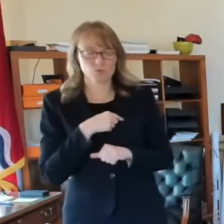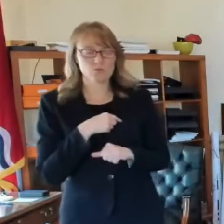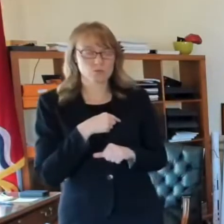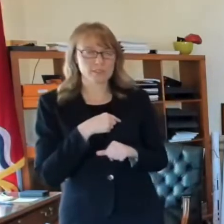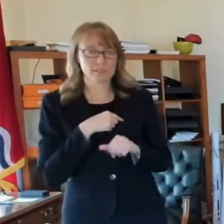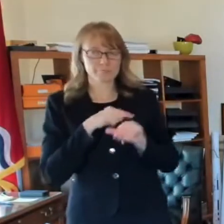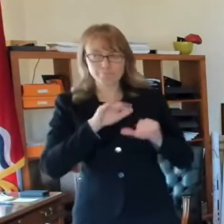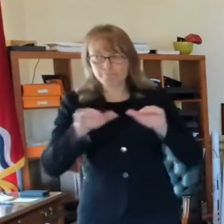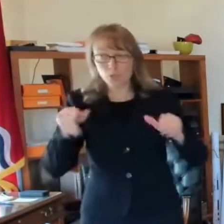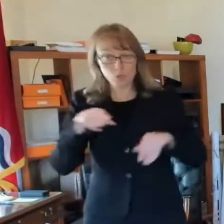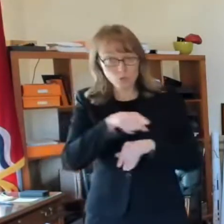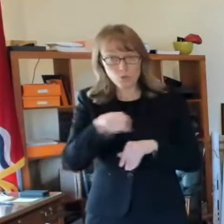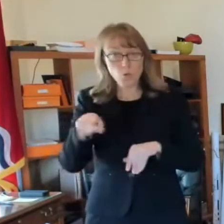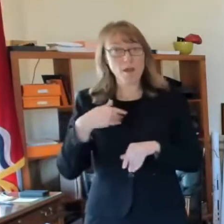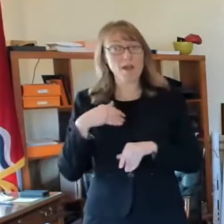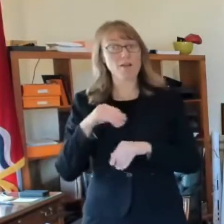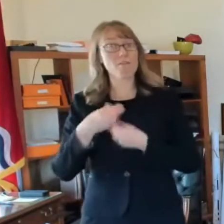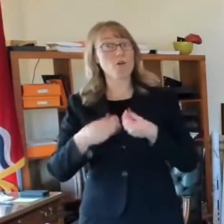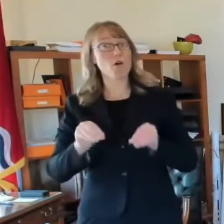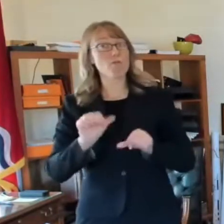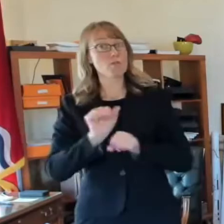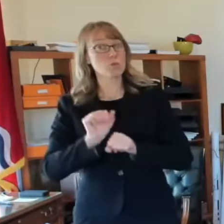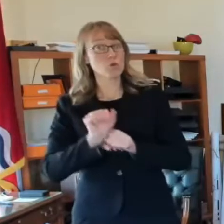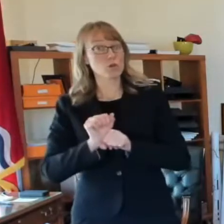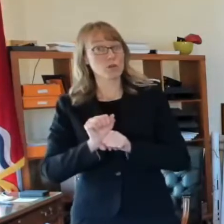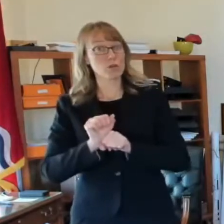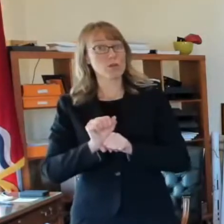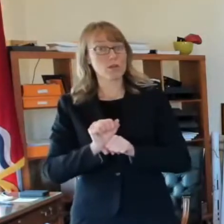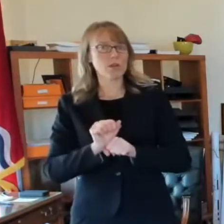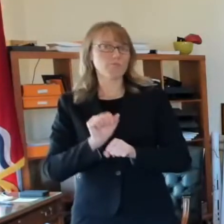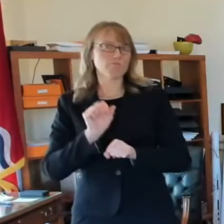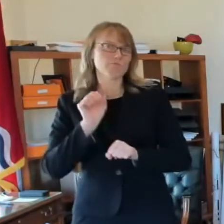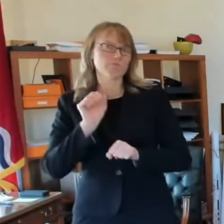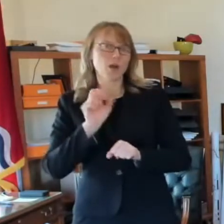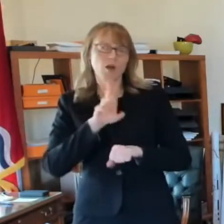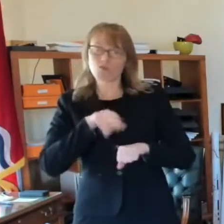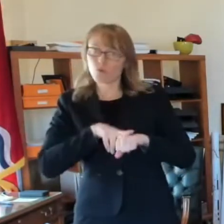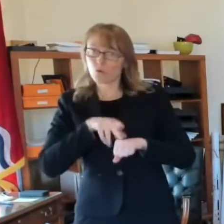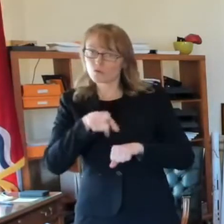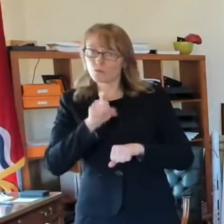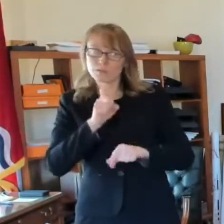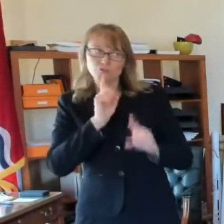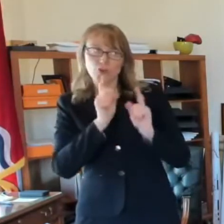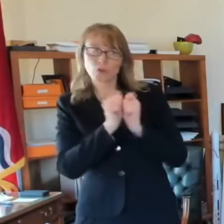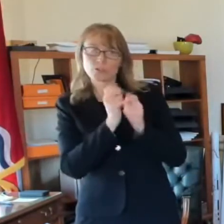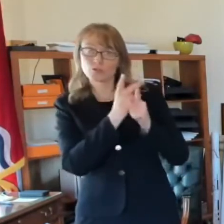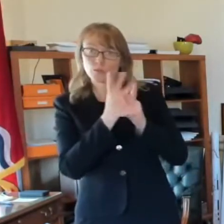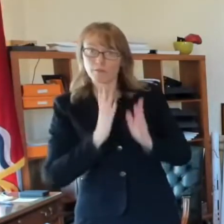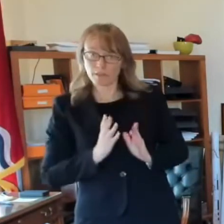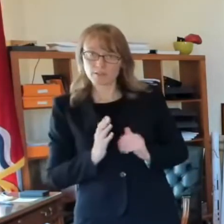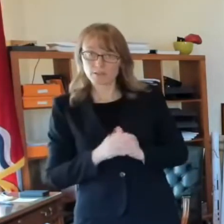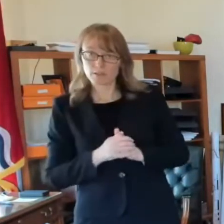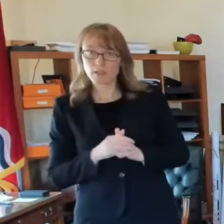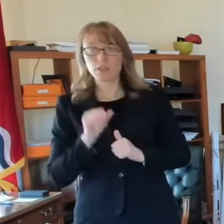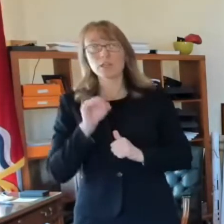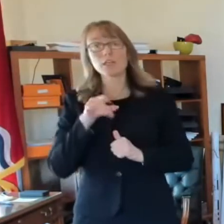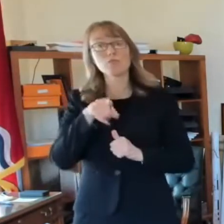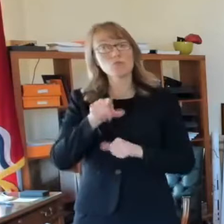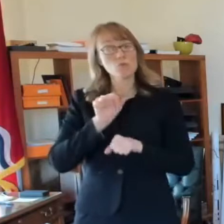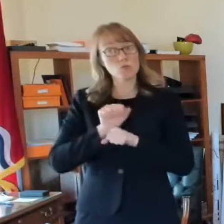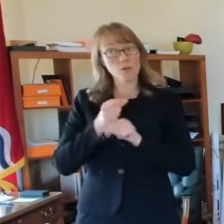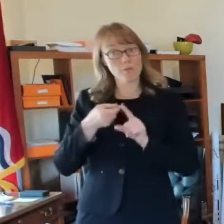If you work in an office, and of course you got to work with your supervisor about this, but if you work in an office and you can work from home, that's always